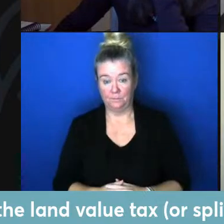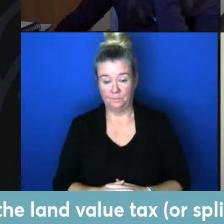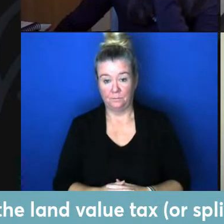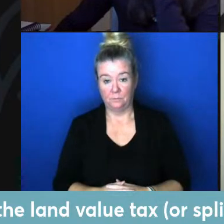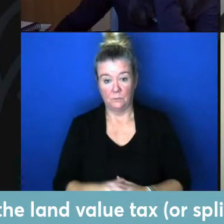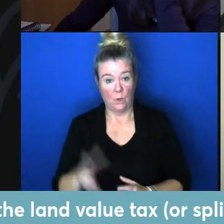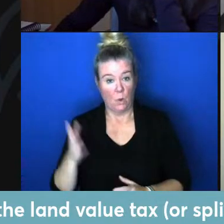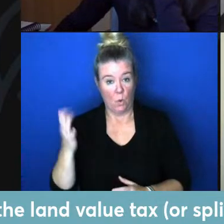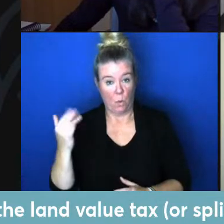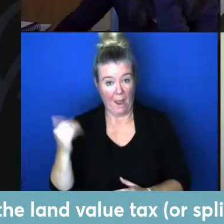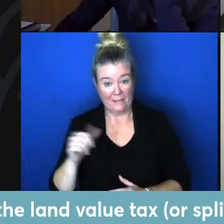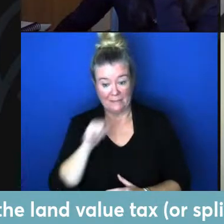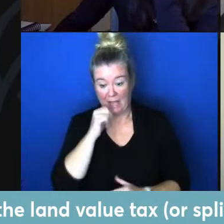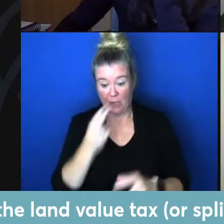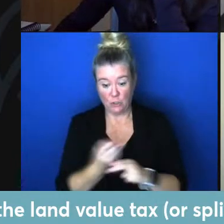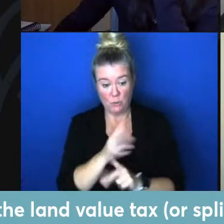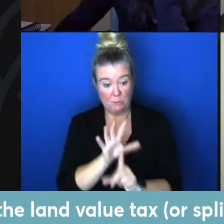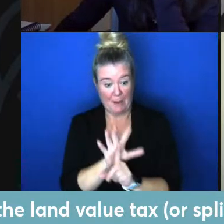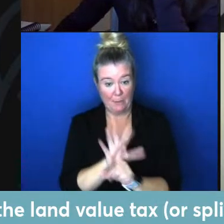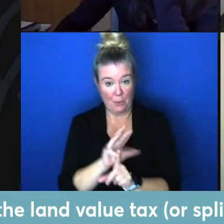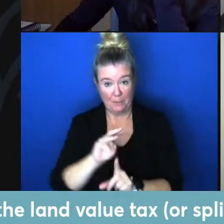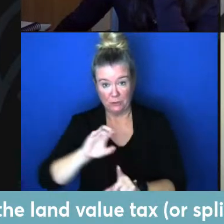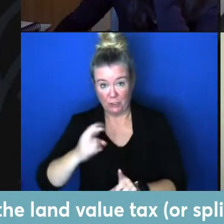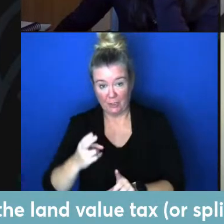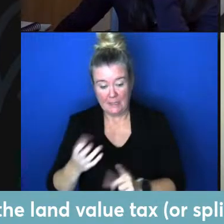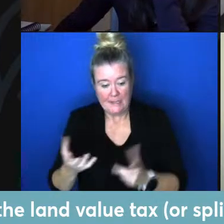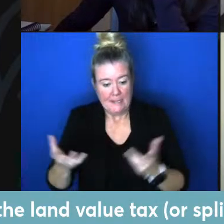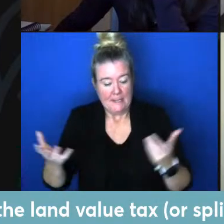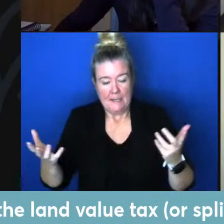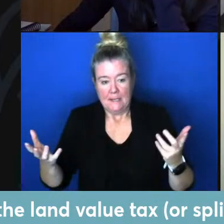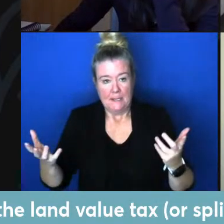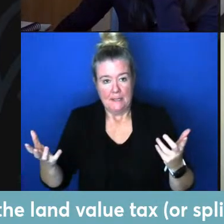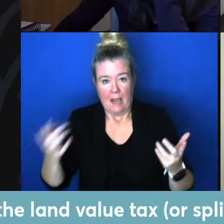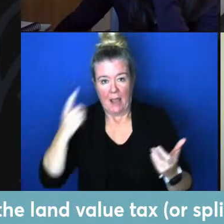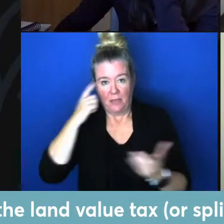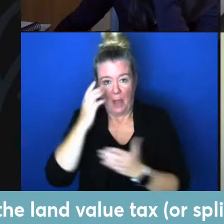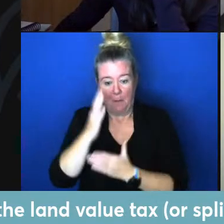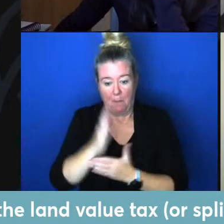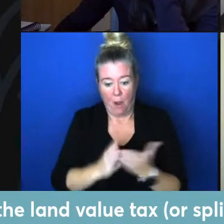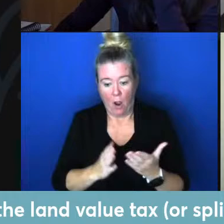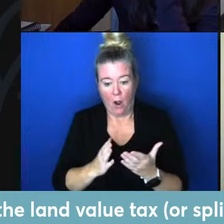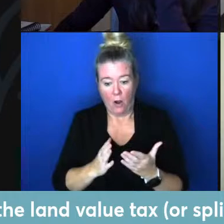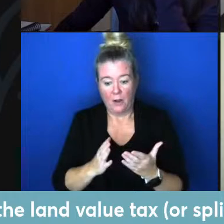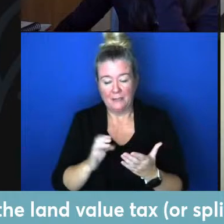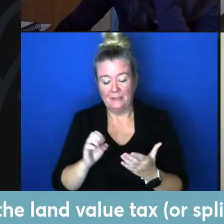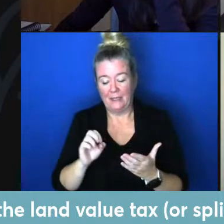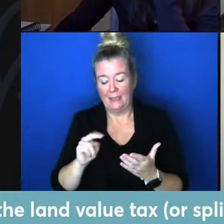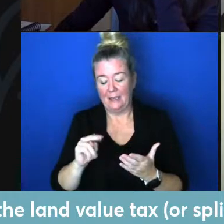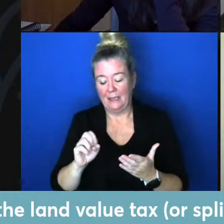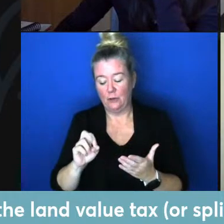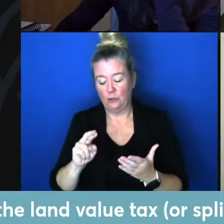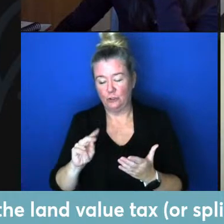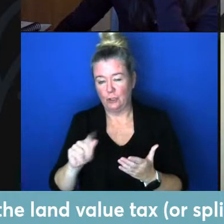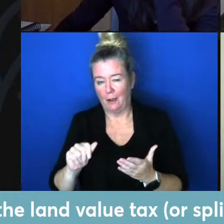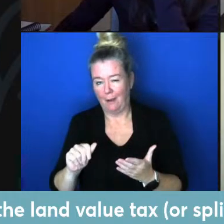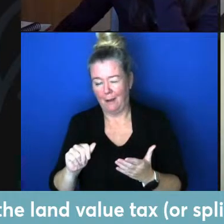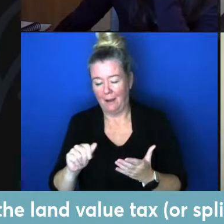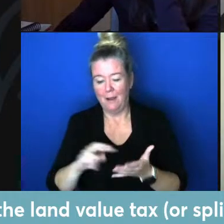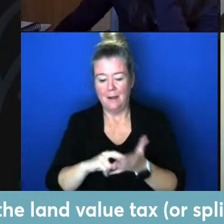is not widely used in Michigan municipalities? I think part of it is inertia. There's been a way that